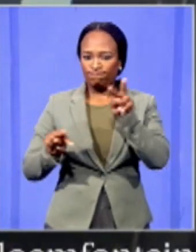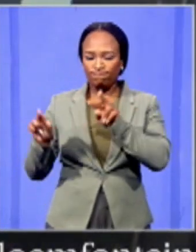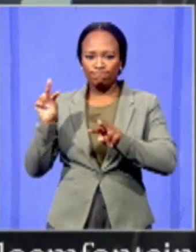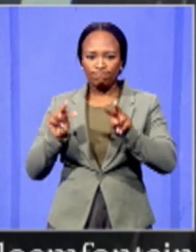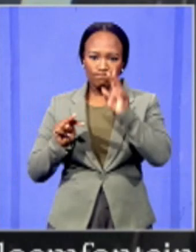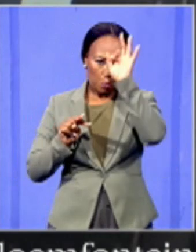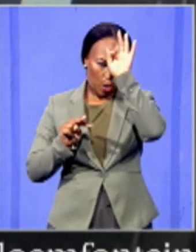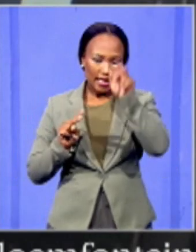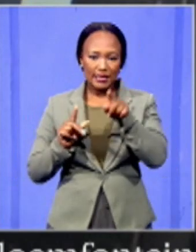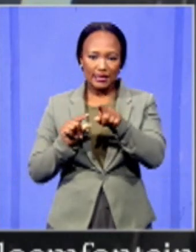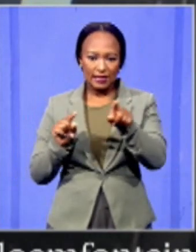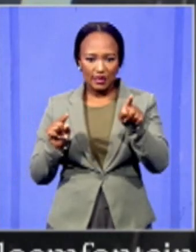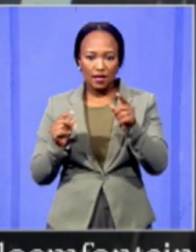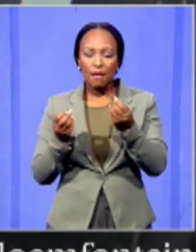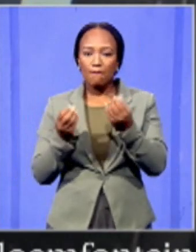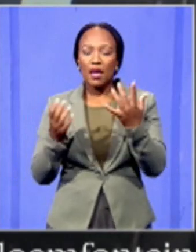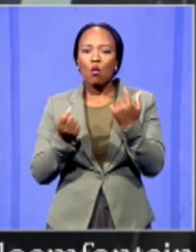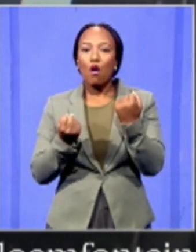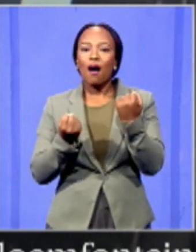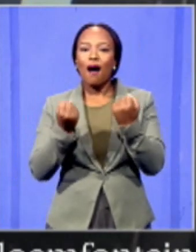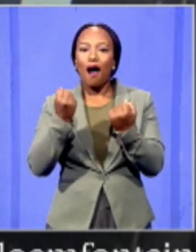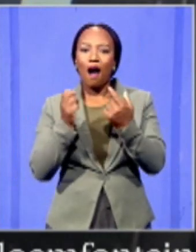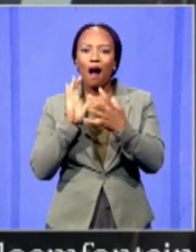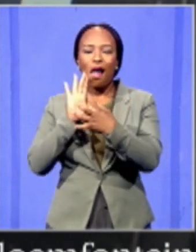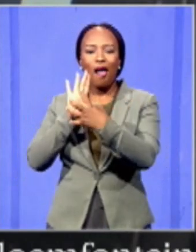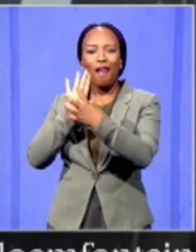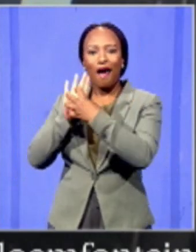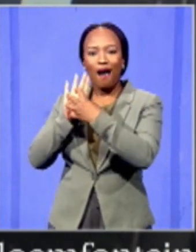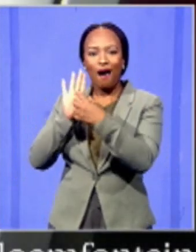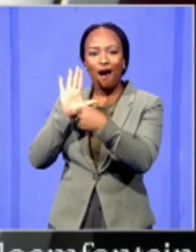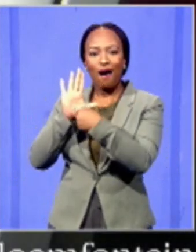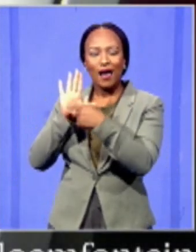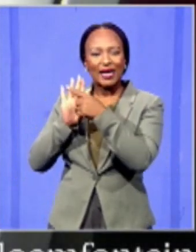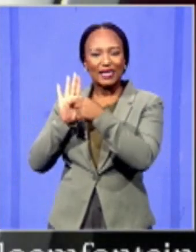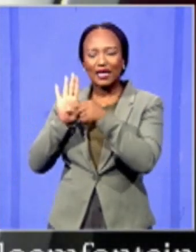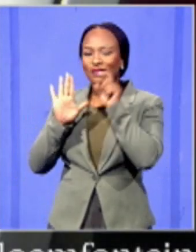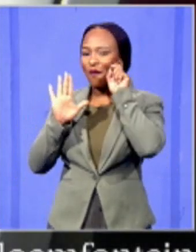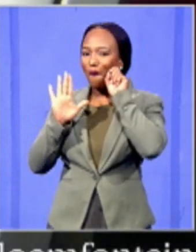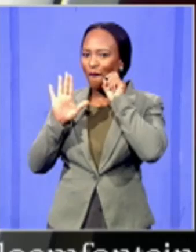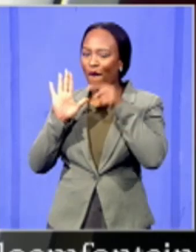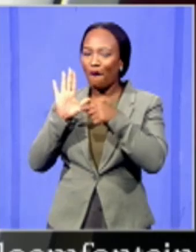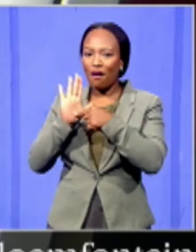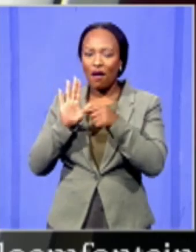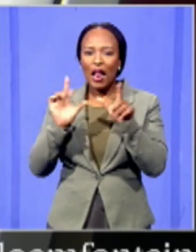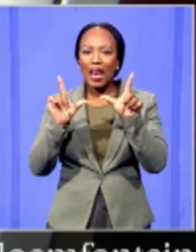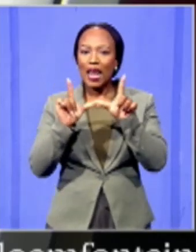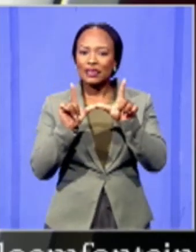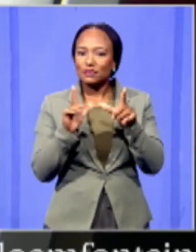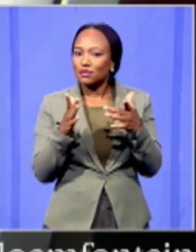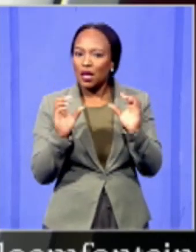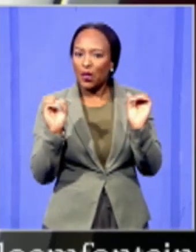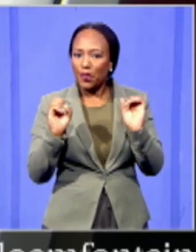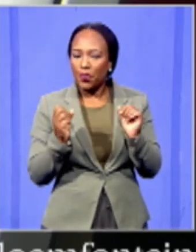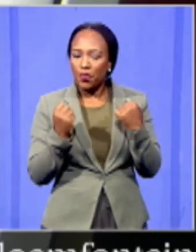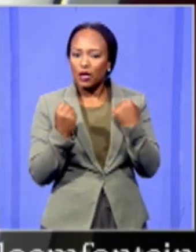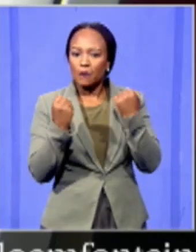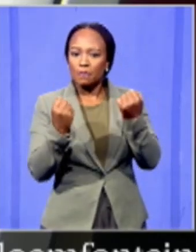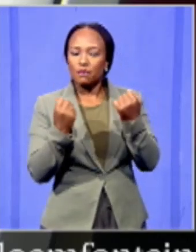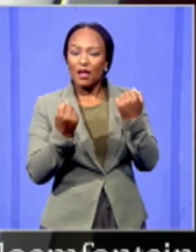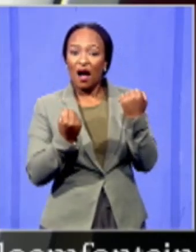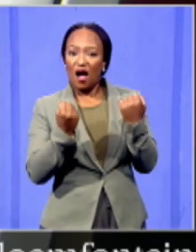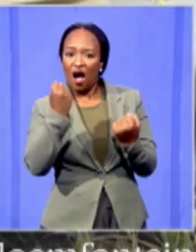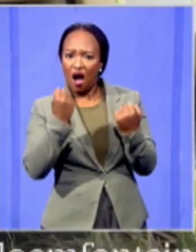go fitlhetswe dijanaga tse di nang le makwalotetla a fitilweng ke nako. Bakgweetsi ba ba senang di-license, dijanaga tse di sa